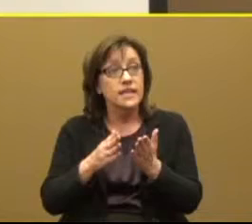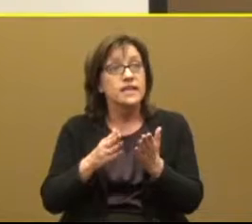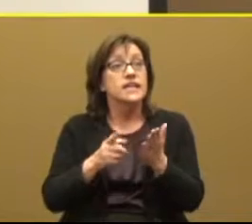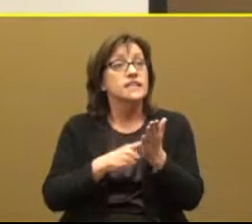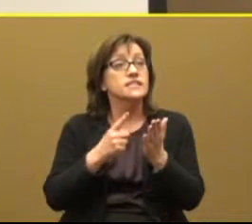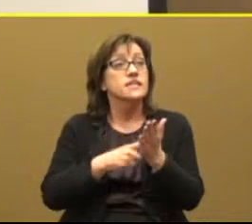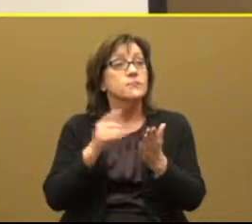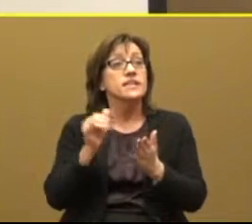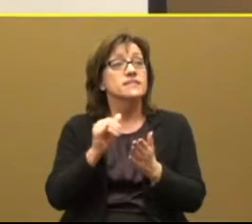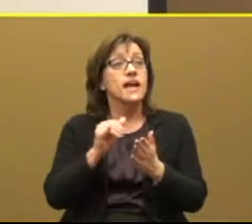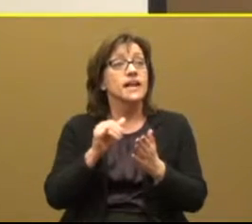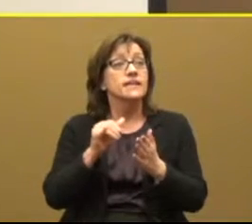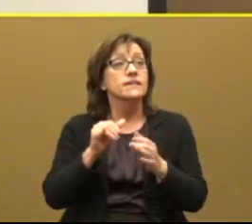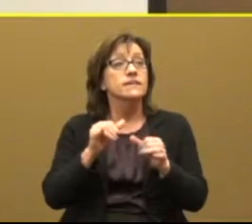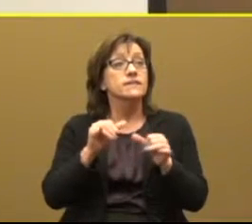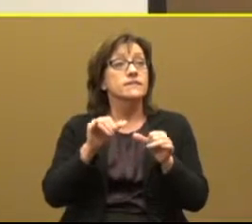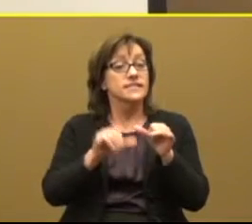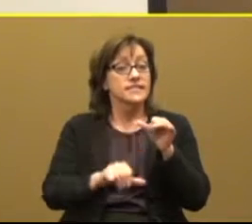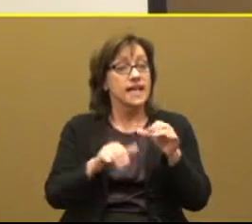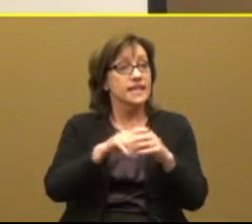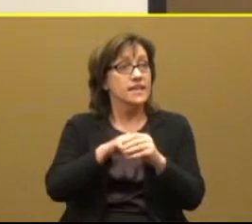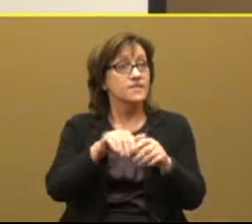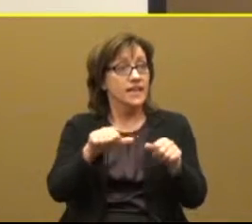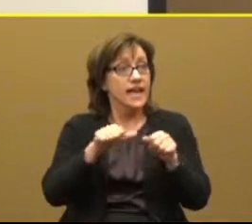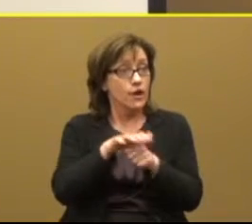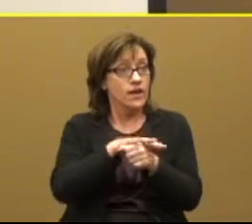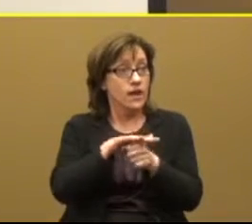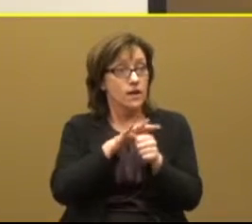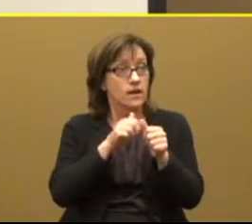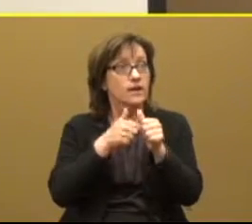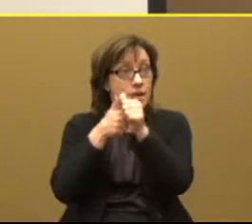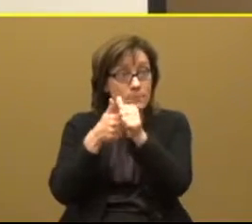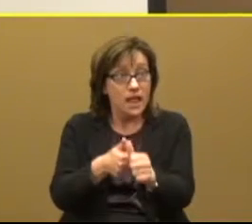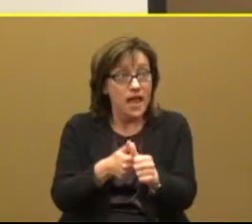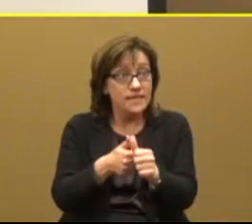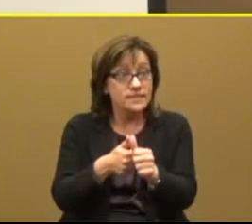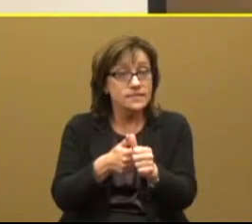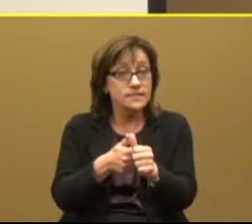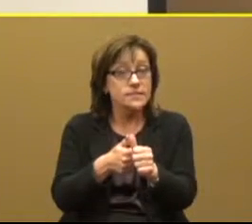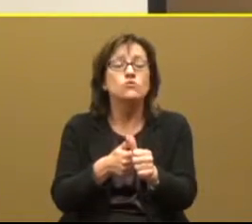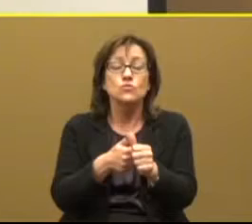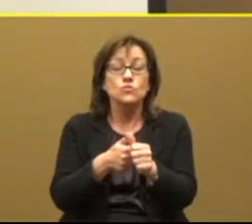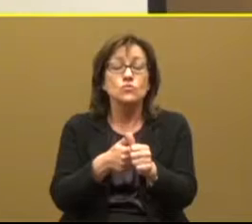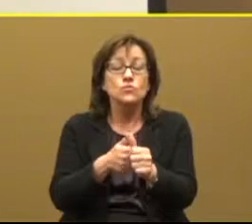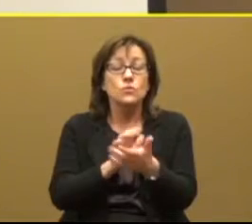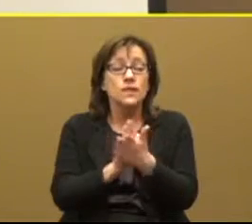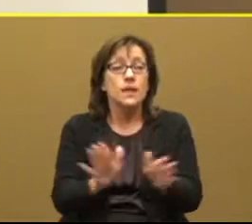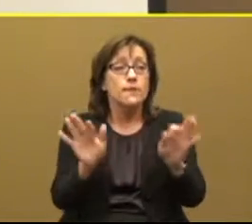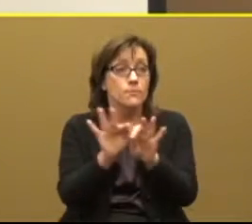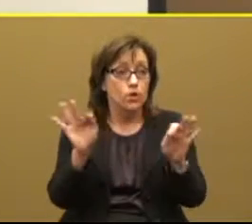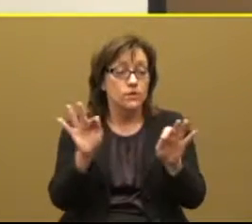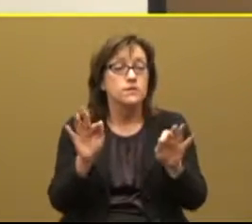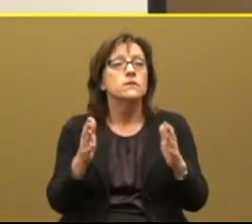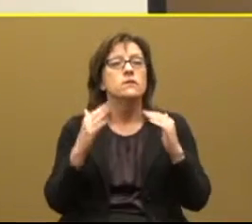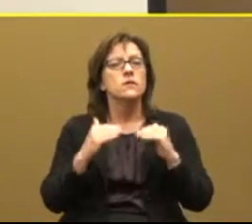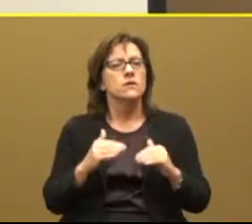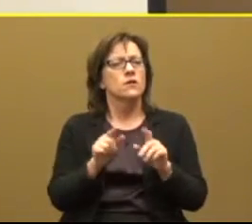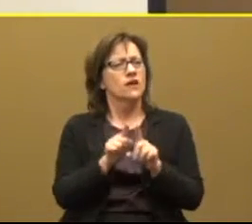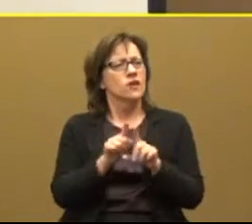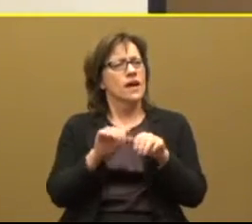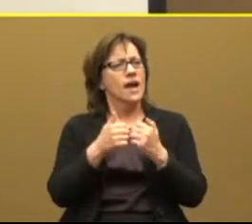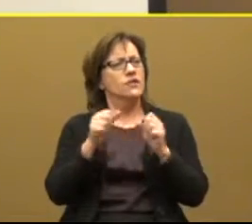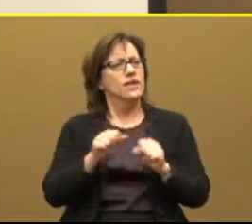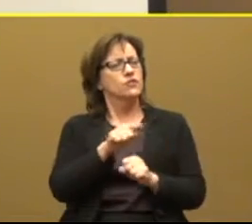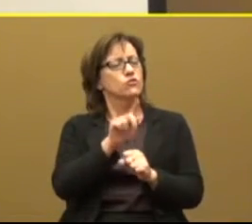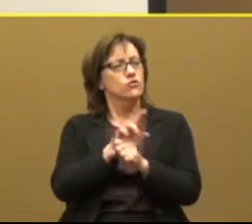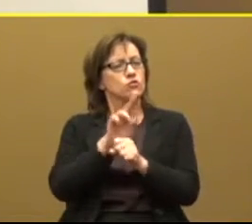like staying in the area and compliance becomes something that's very important. But also, how can you